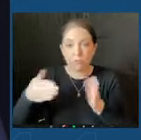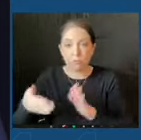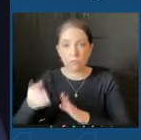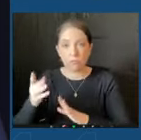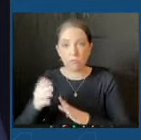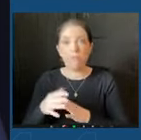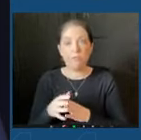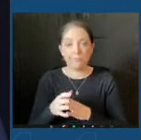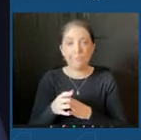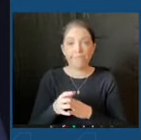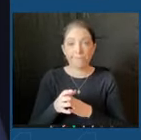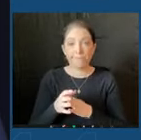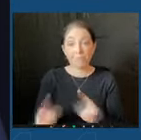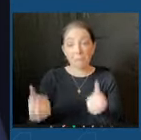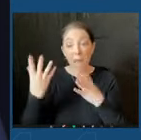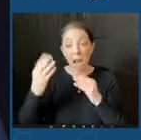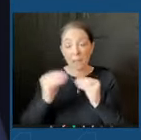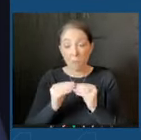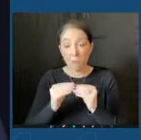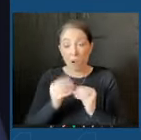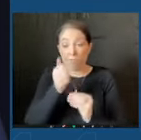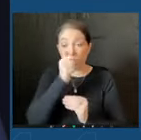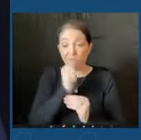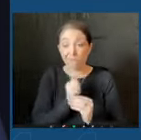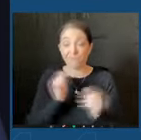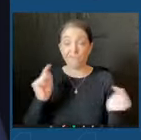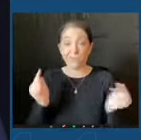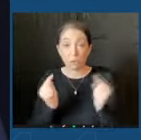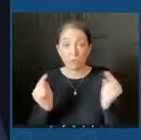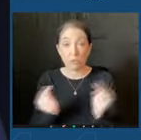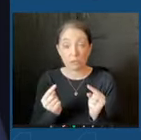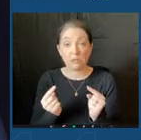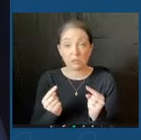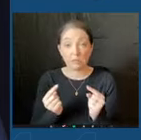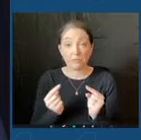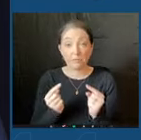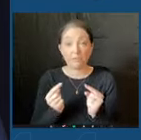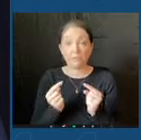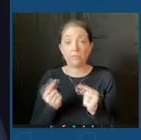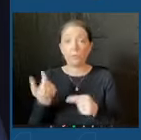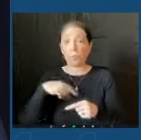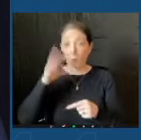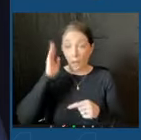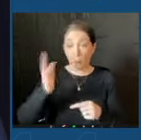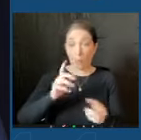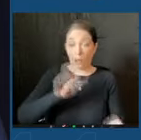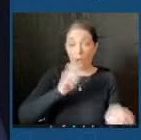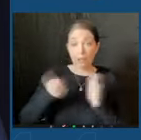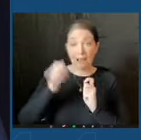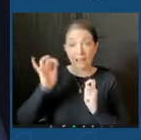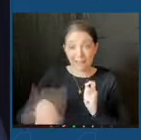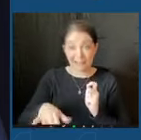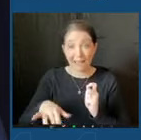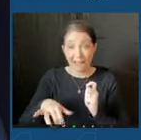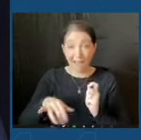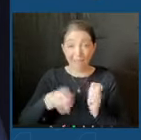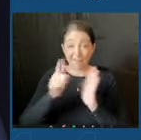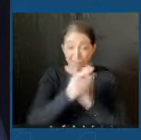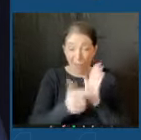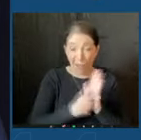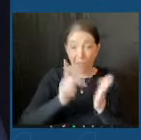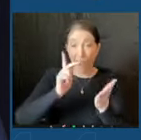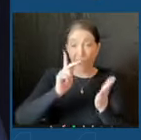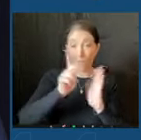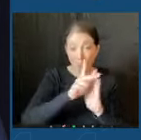We will change the culture of reckless driving by changing laws and policies.